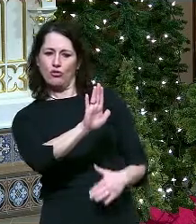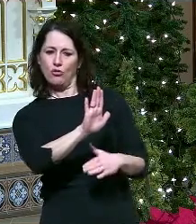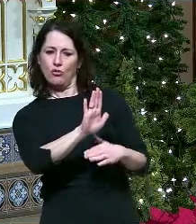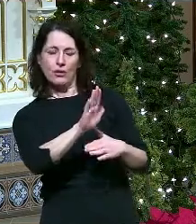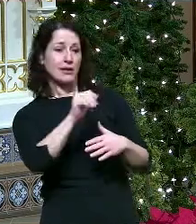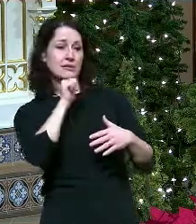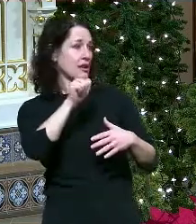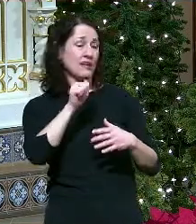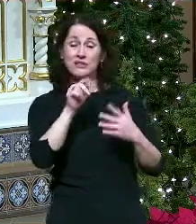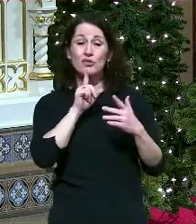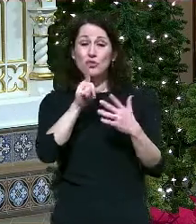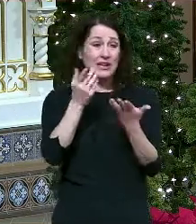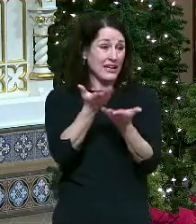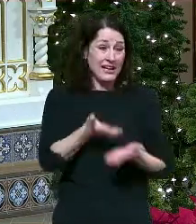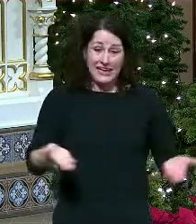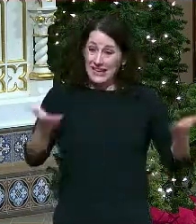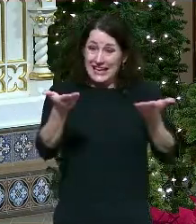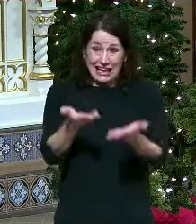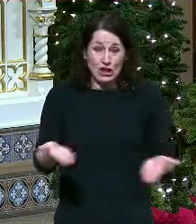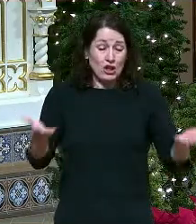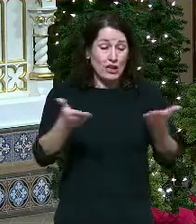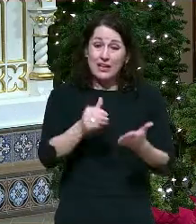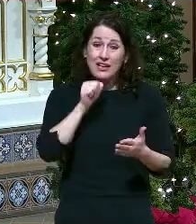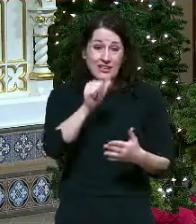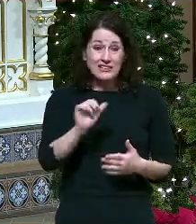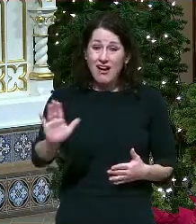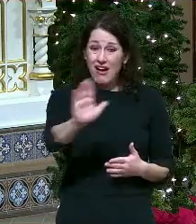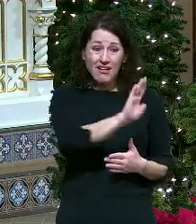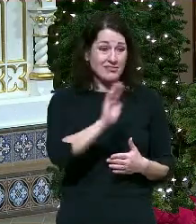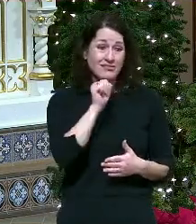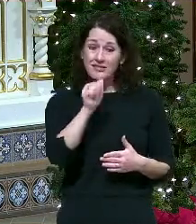I don't think it's anybody in this church's job either.